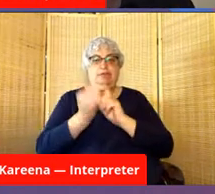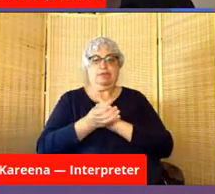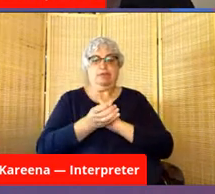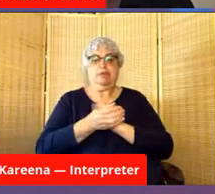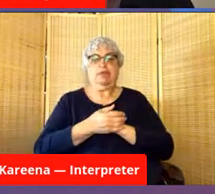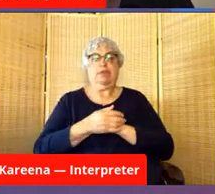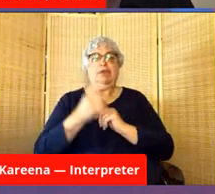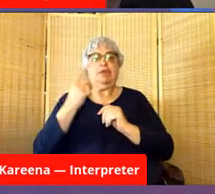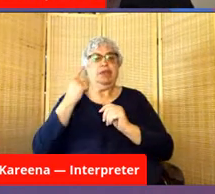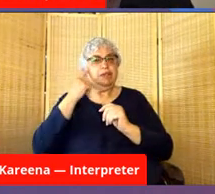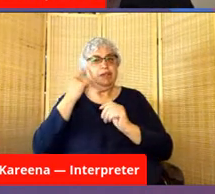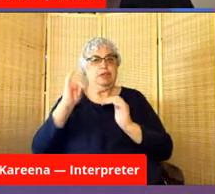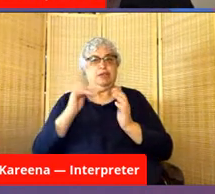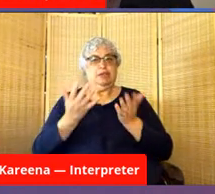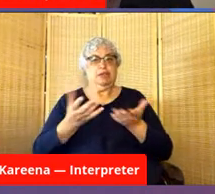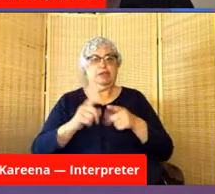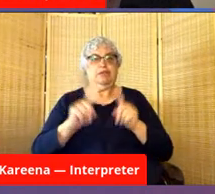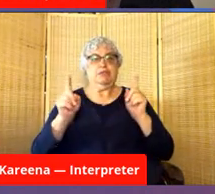following example.